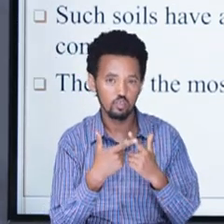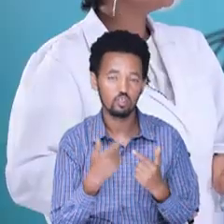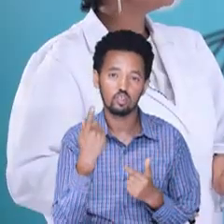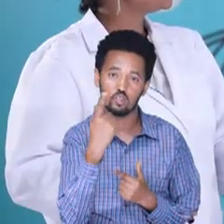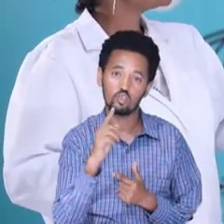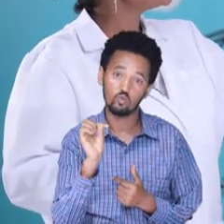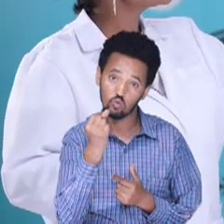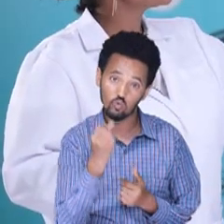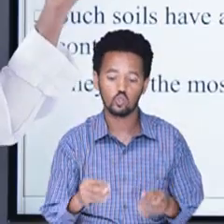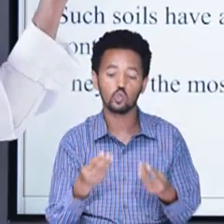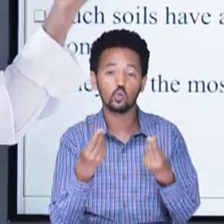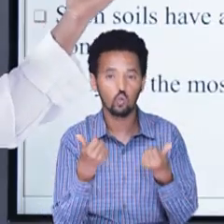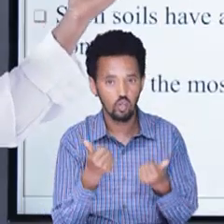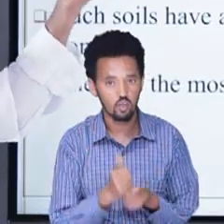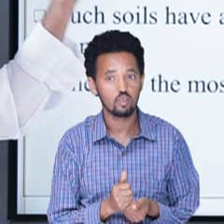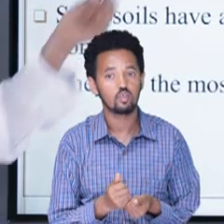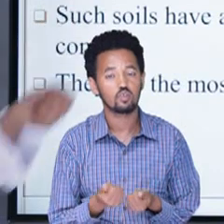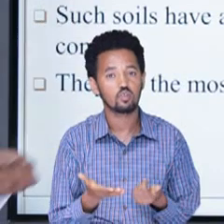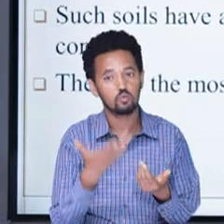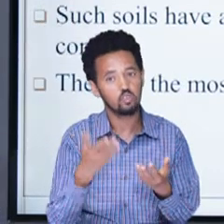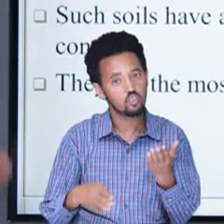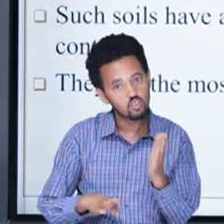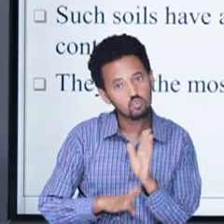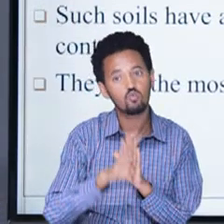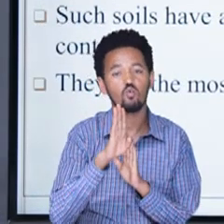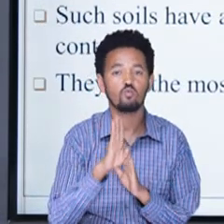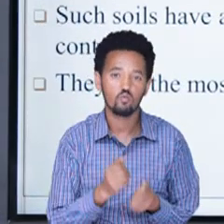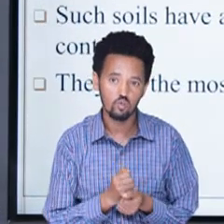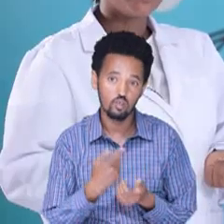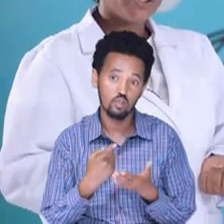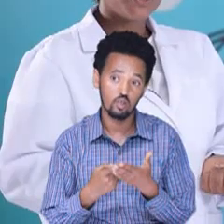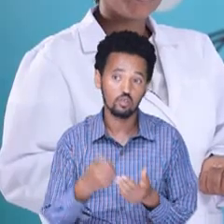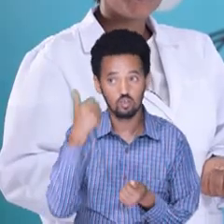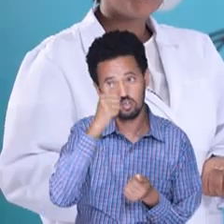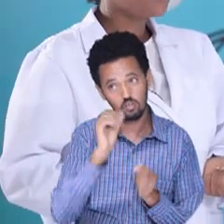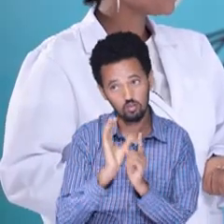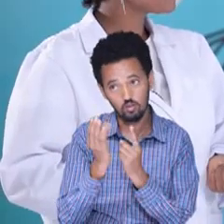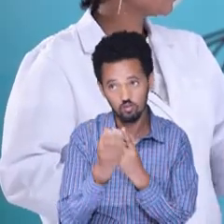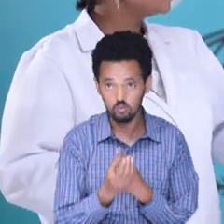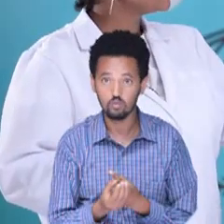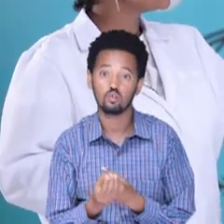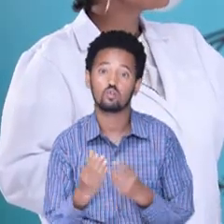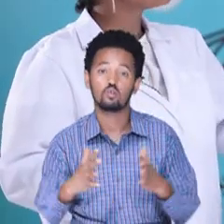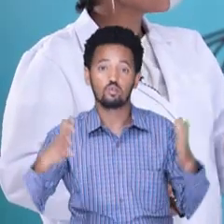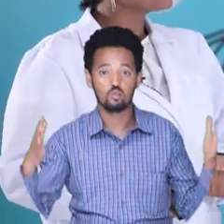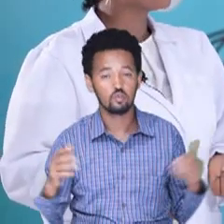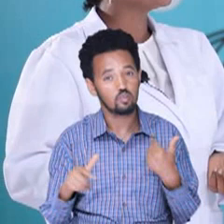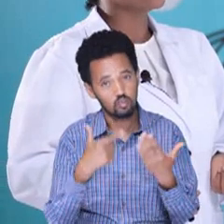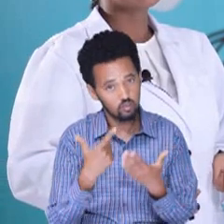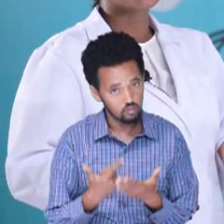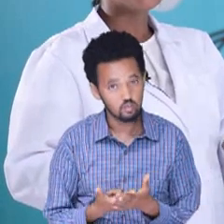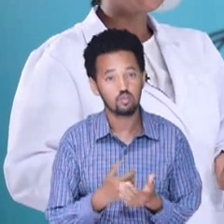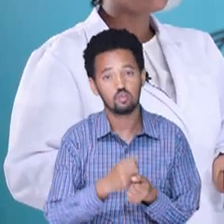soil. This soil mostly develop in the humid climatic region. These